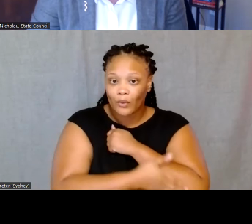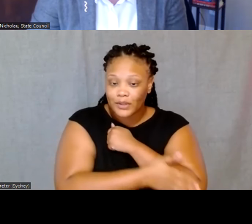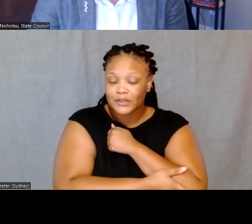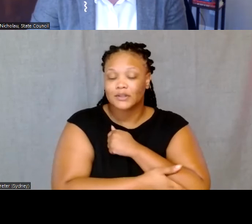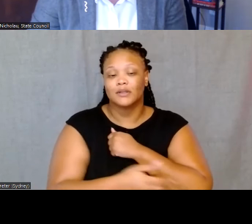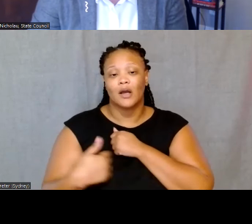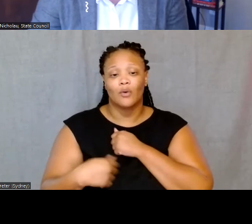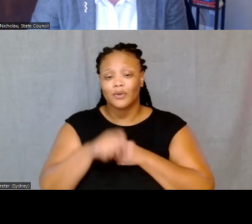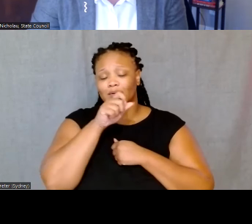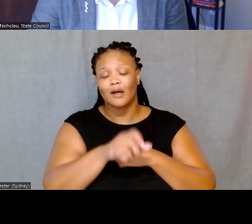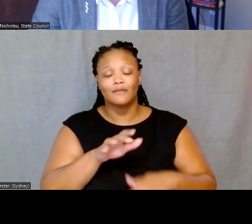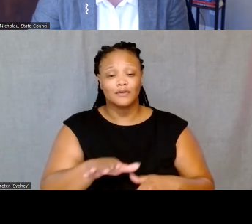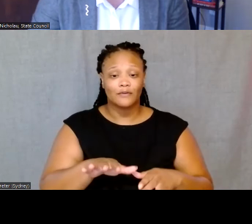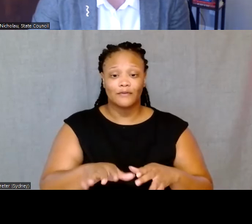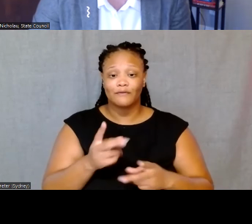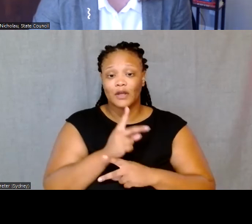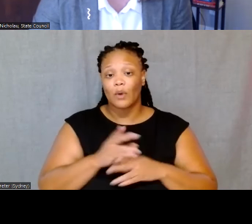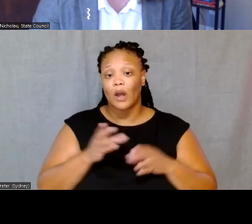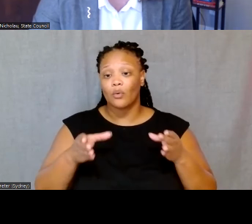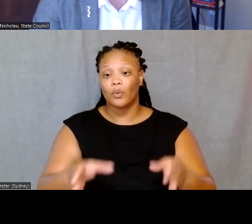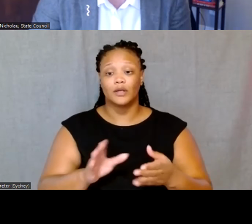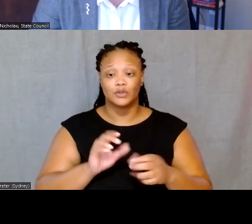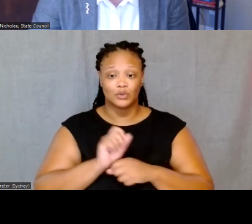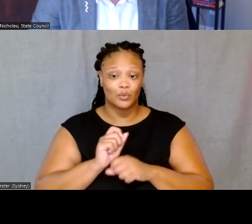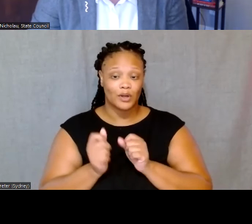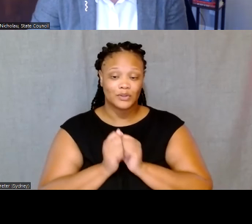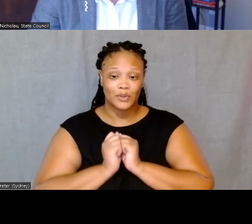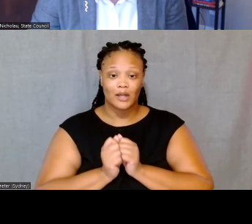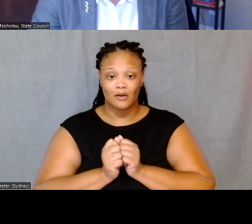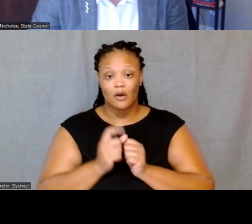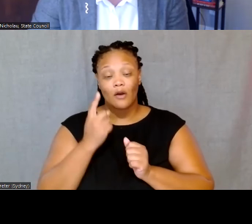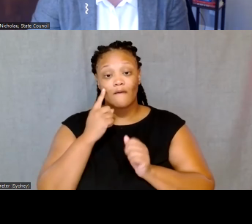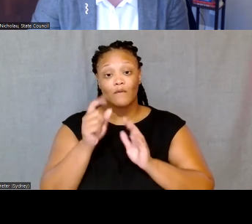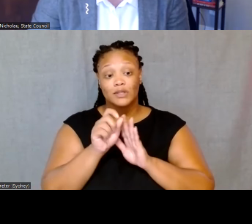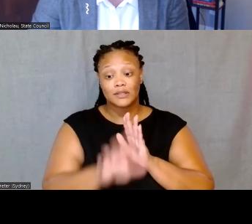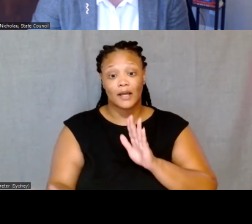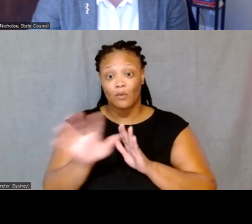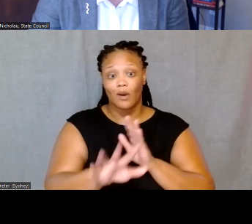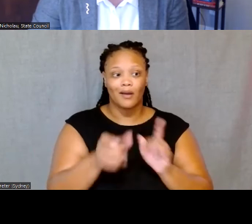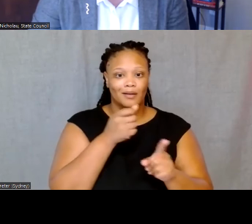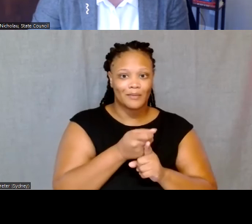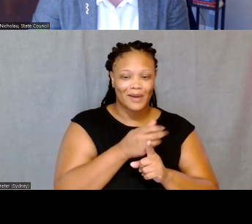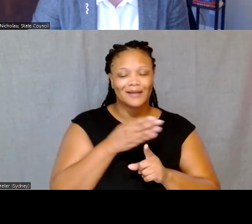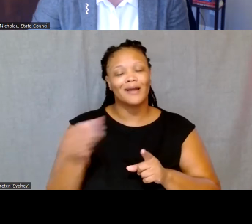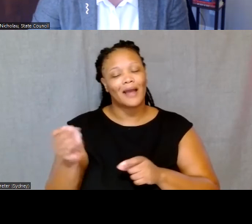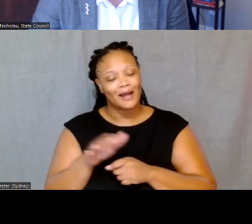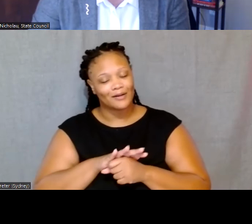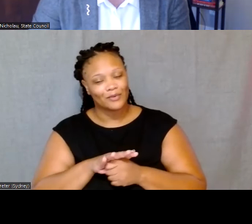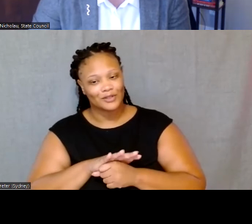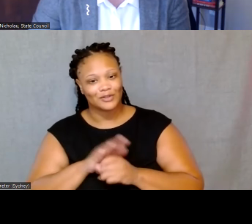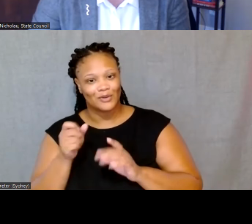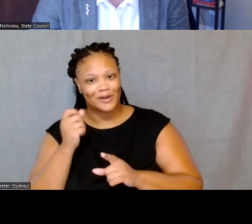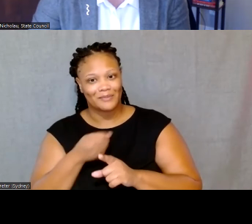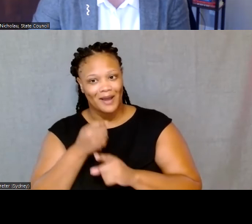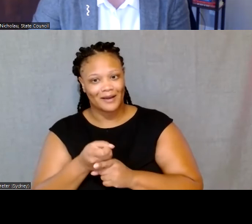find ways that we can work together, both for statewide impact and for regional and local impact. Next slide. And there